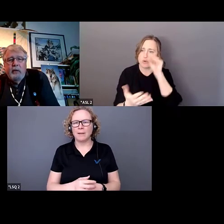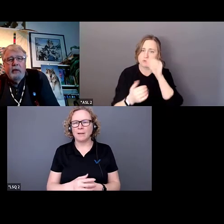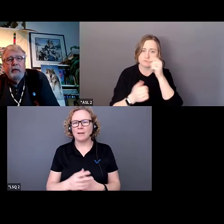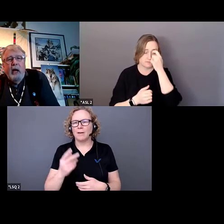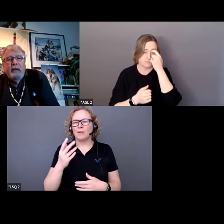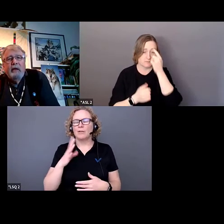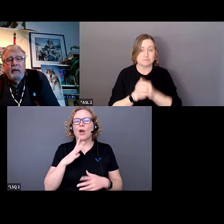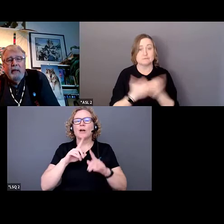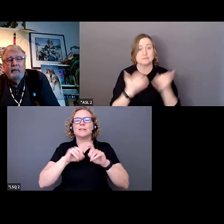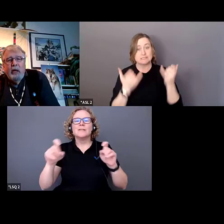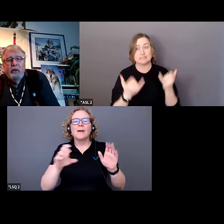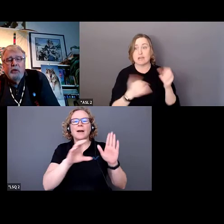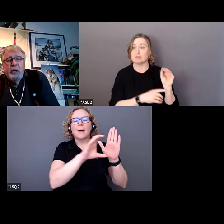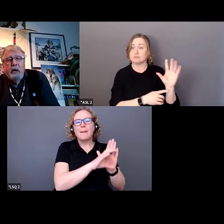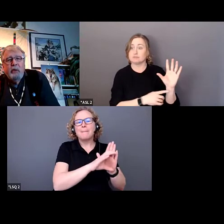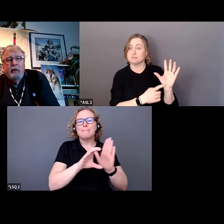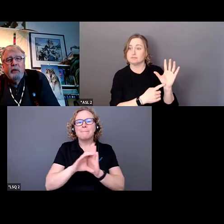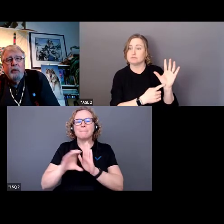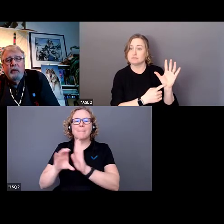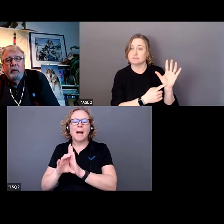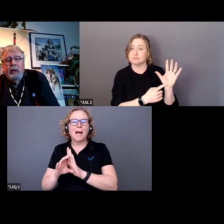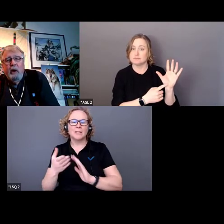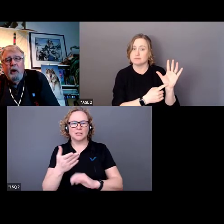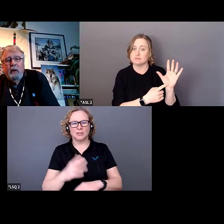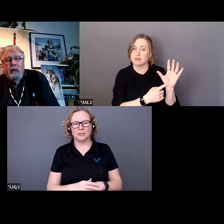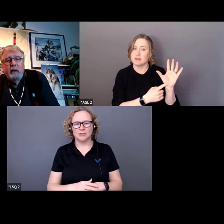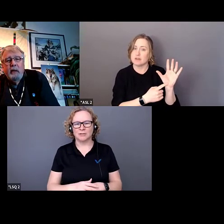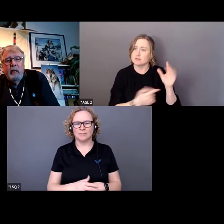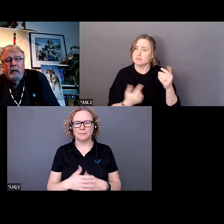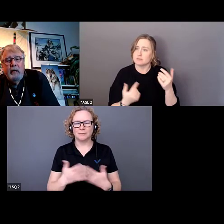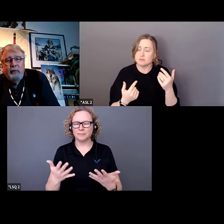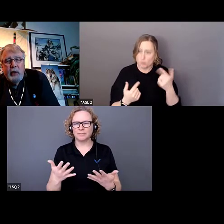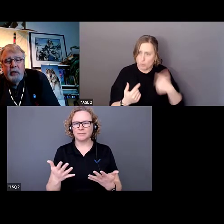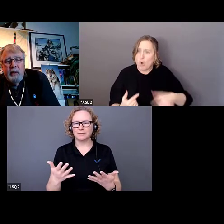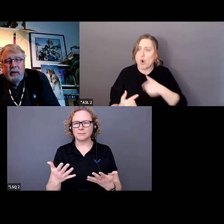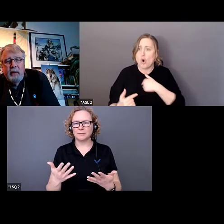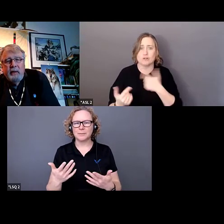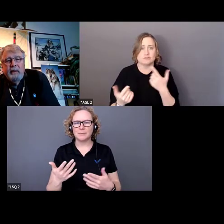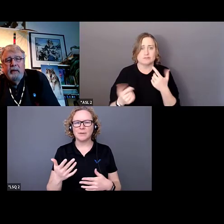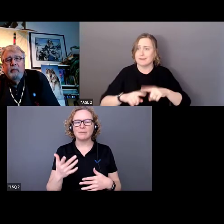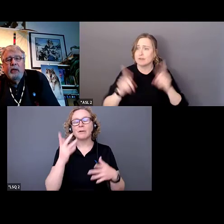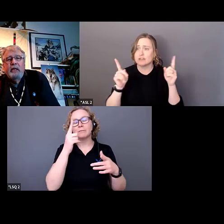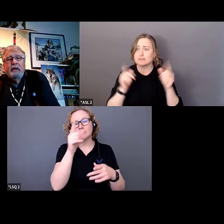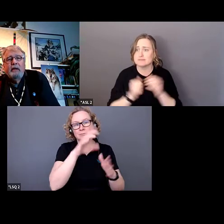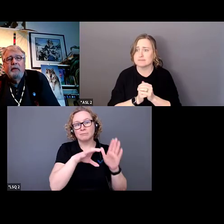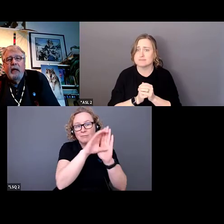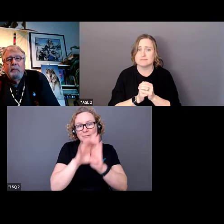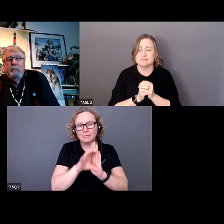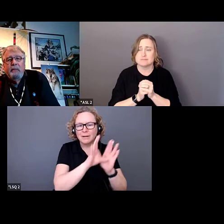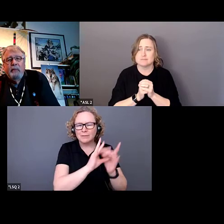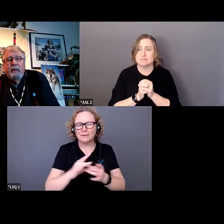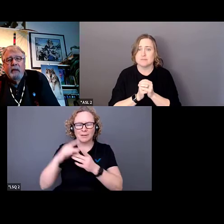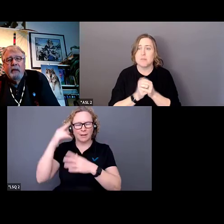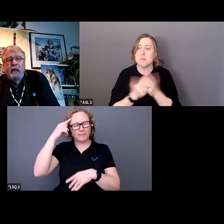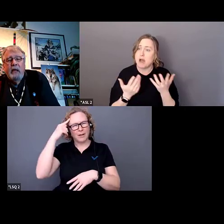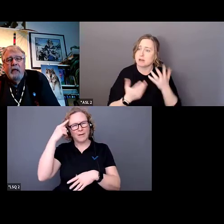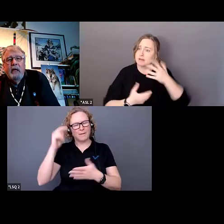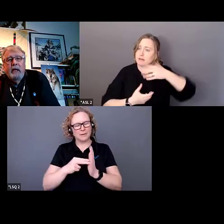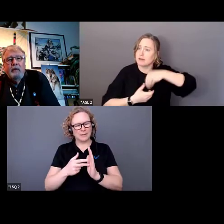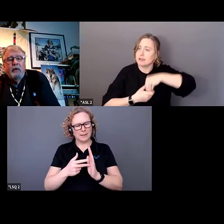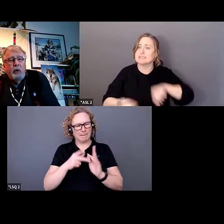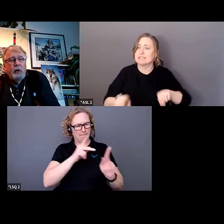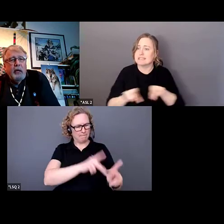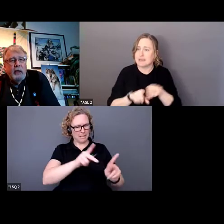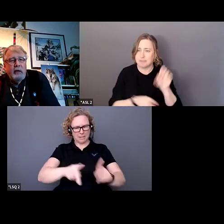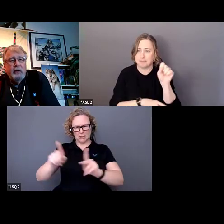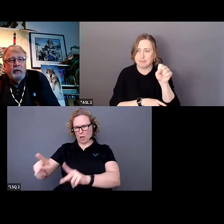us into the thought of what I've just shared with you, that we are all different, but yet the same.